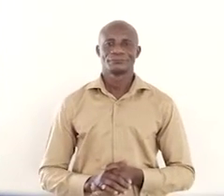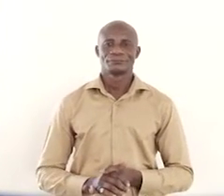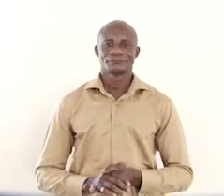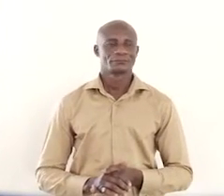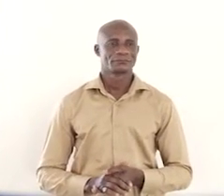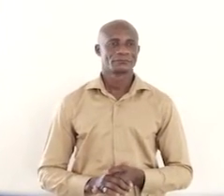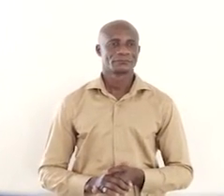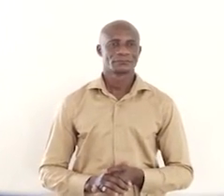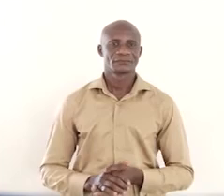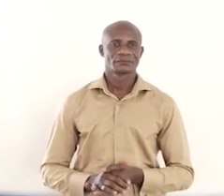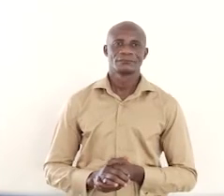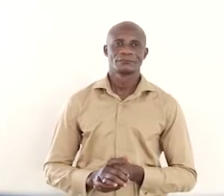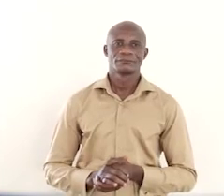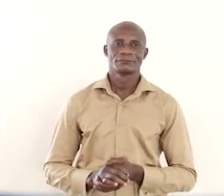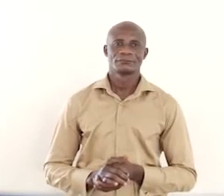yeah.